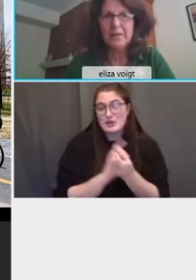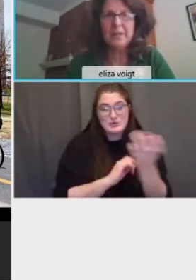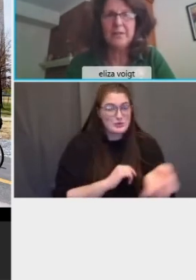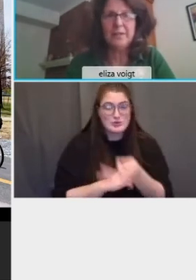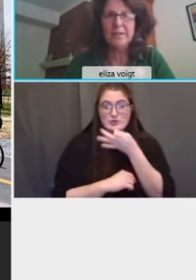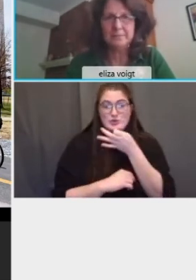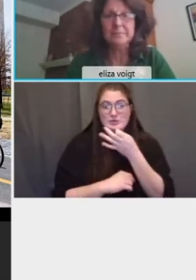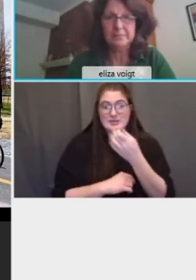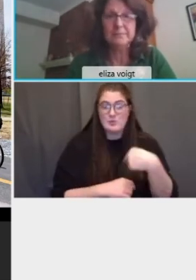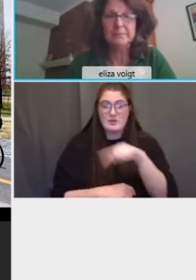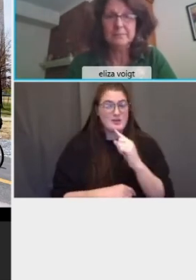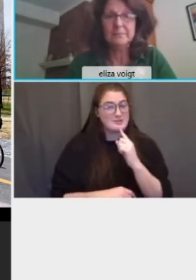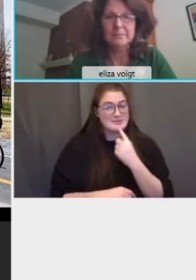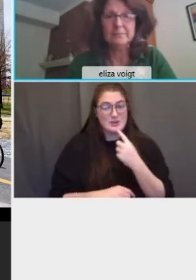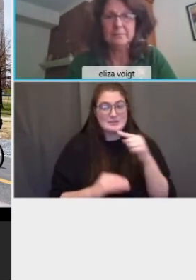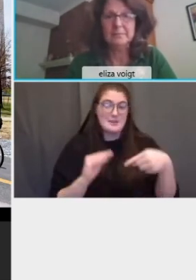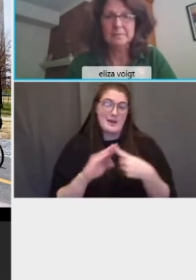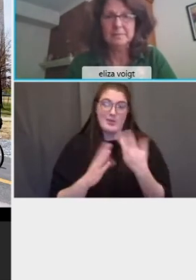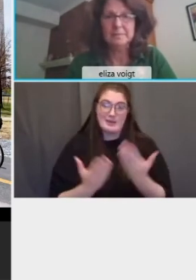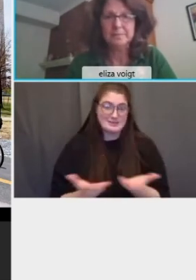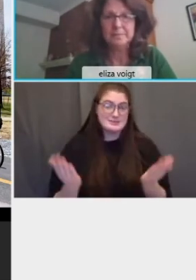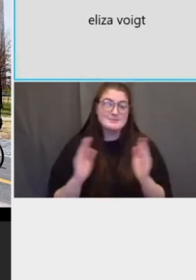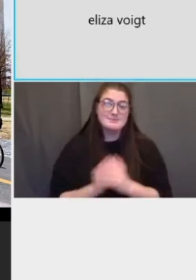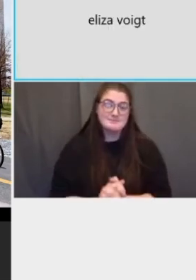this very seriously.